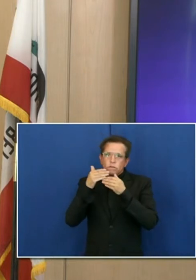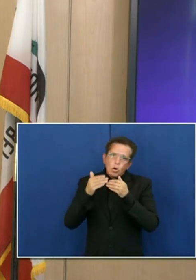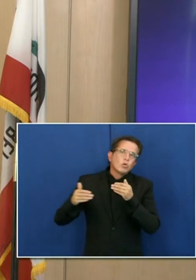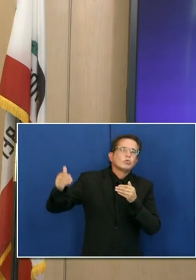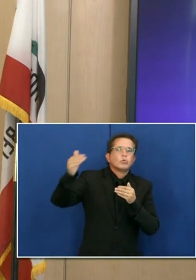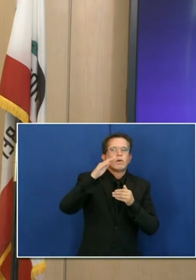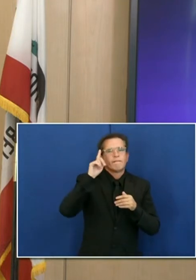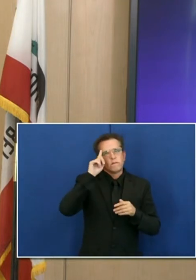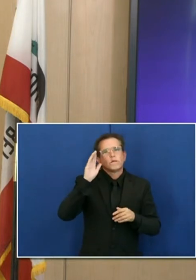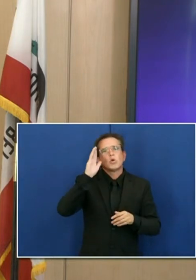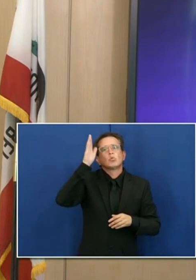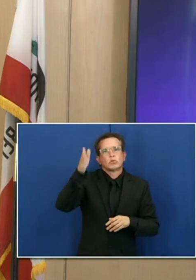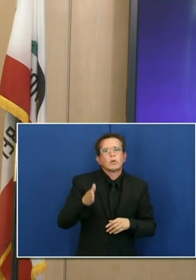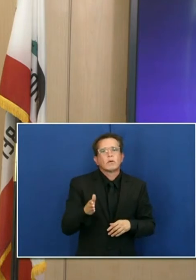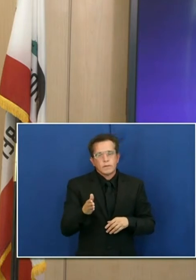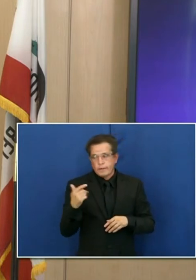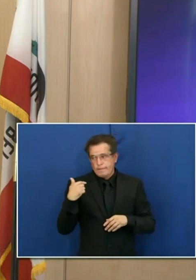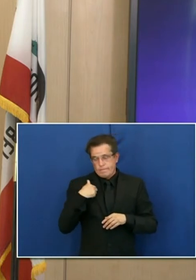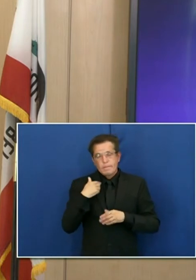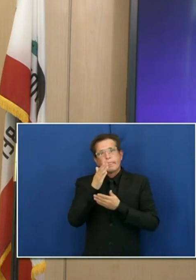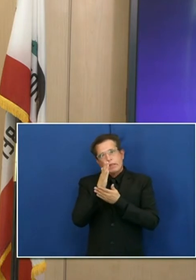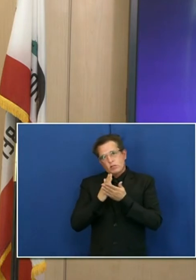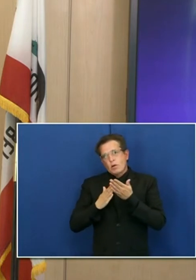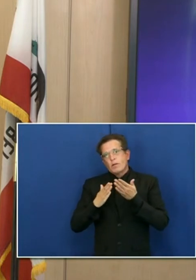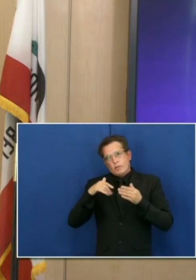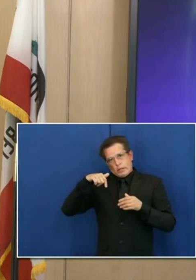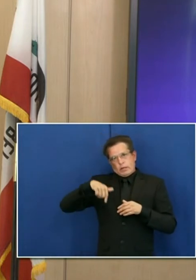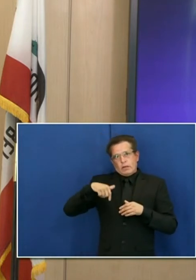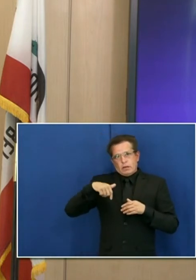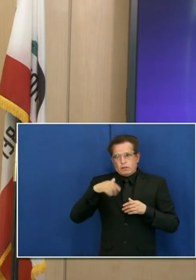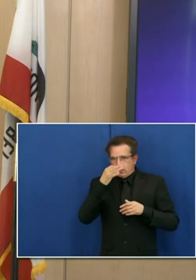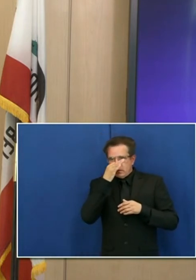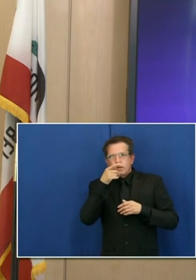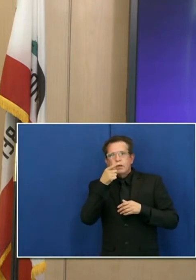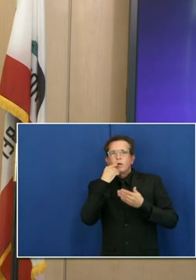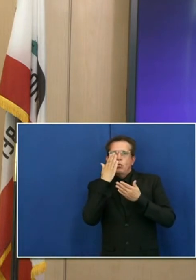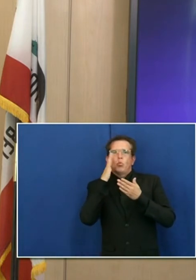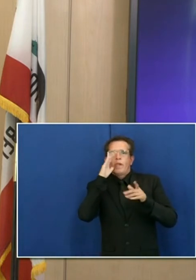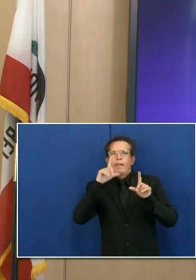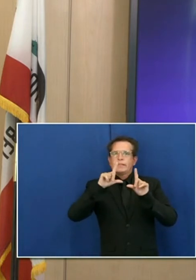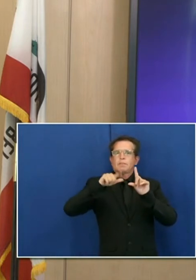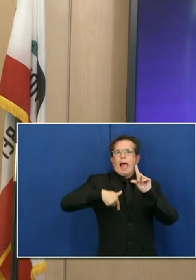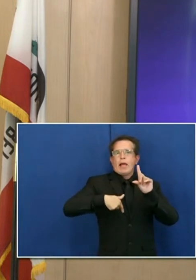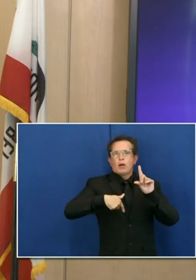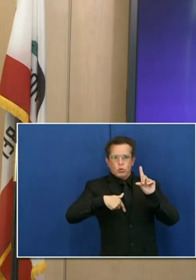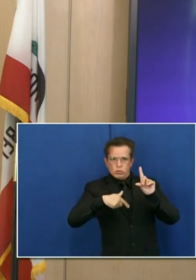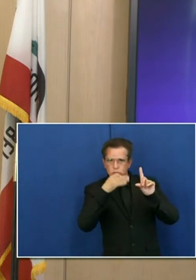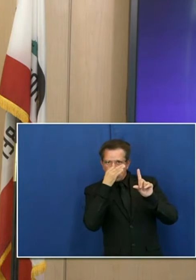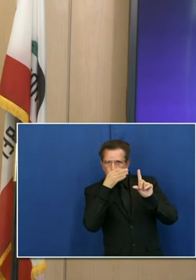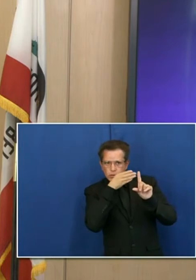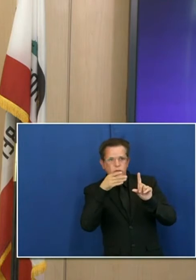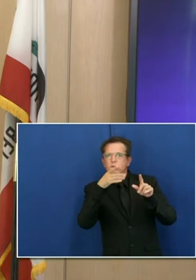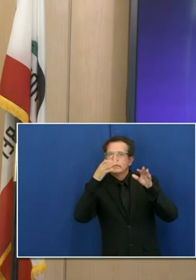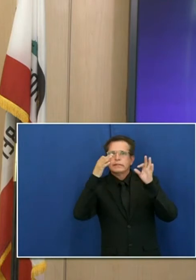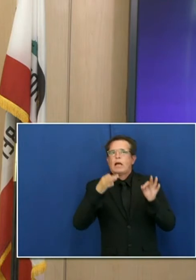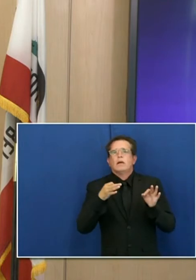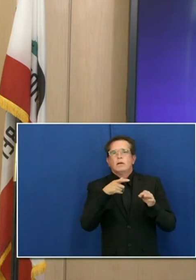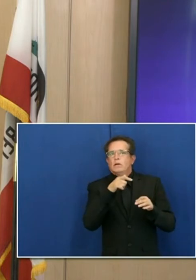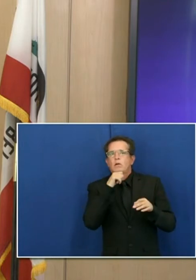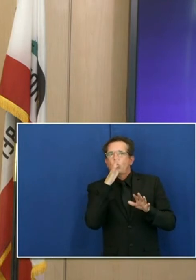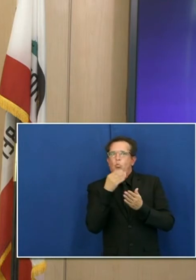this. There have been some reports of a system that had some that were nearing expiration, and they made the correct decision to not let them be